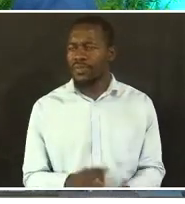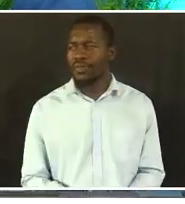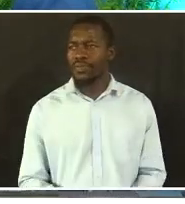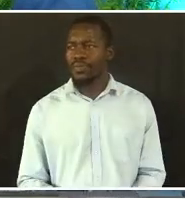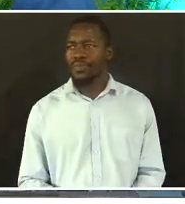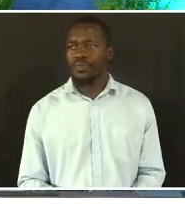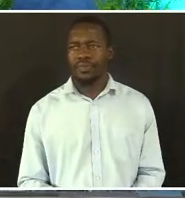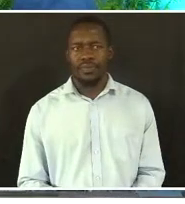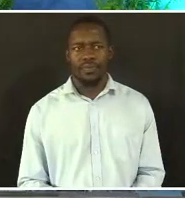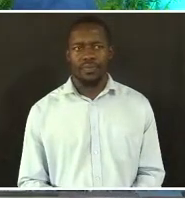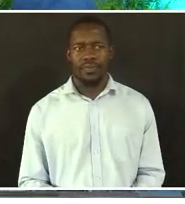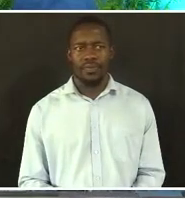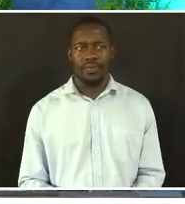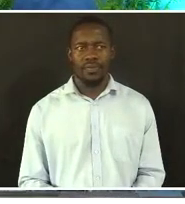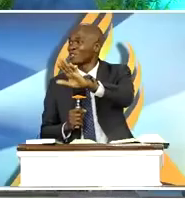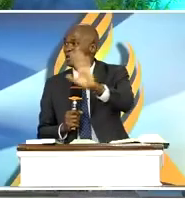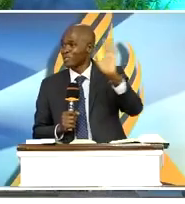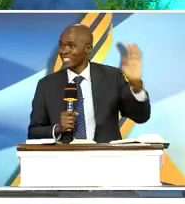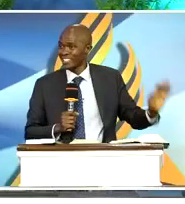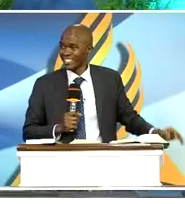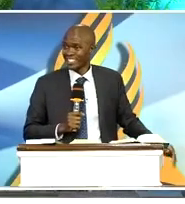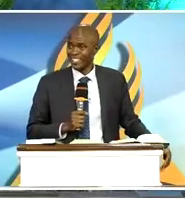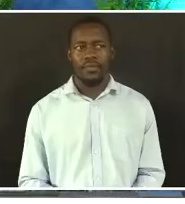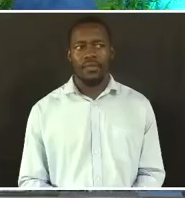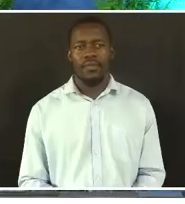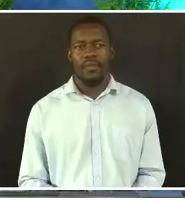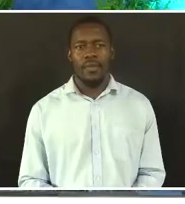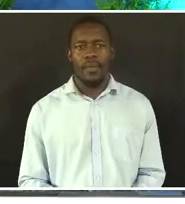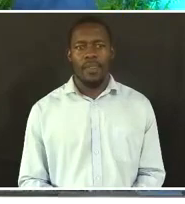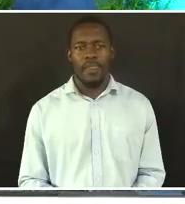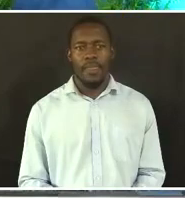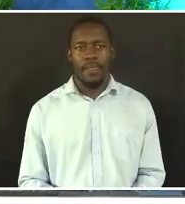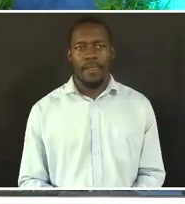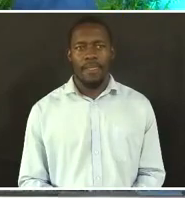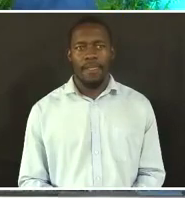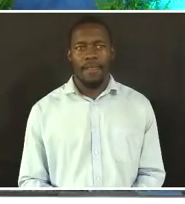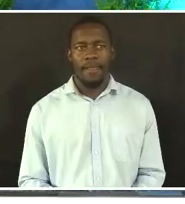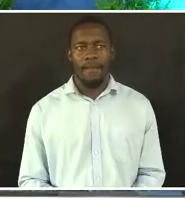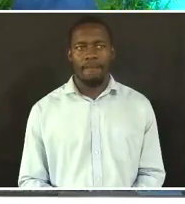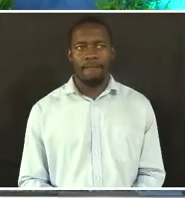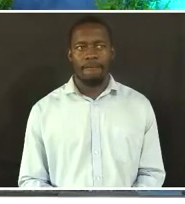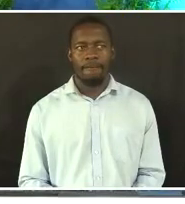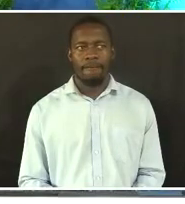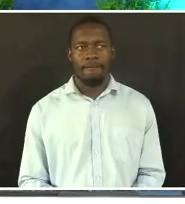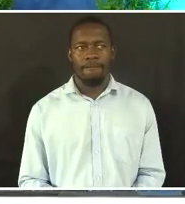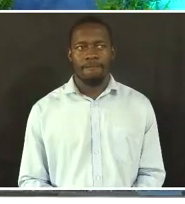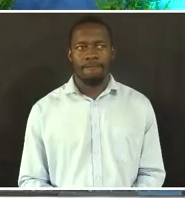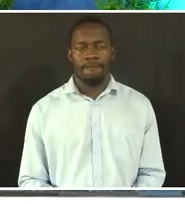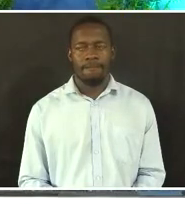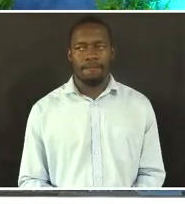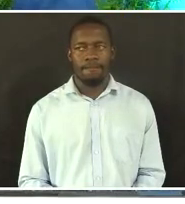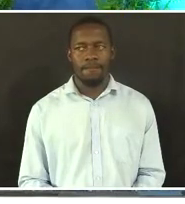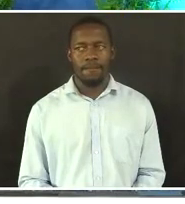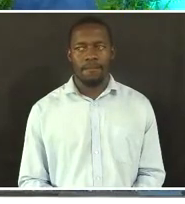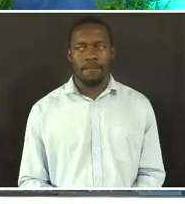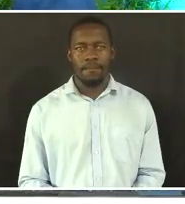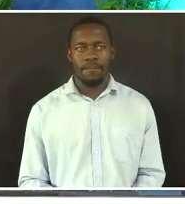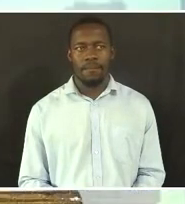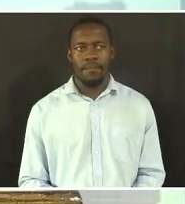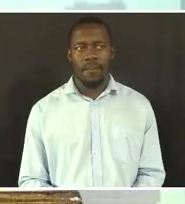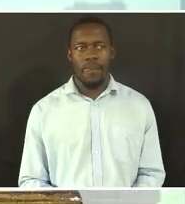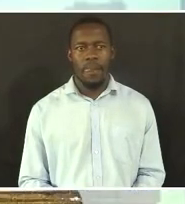Okay, preacher, don't go in that direction. Okay, I've stopped. You know, those who are inside may walk out. Let me change my